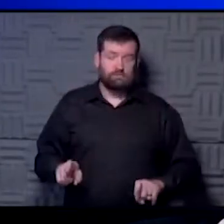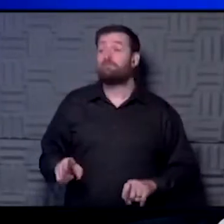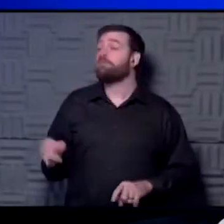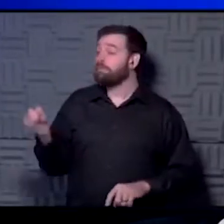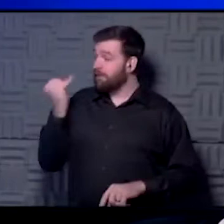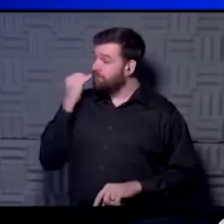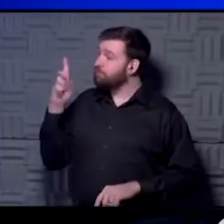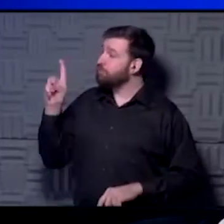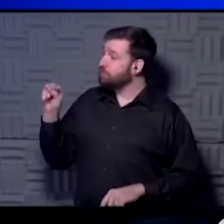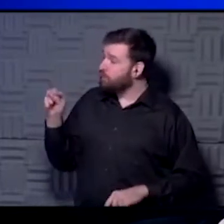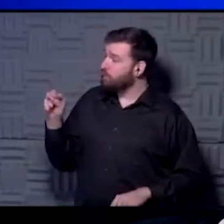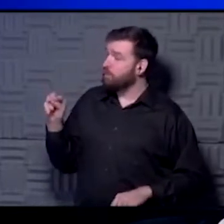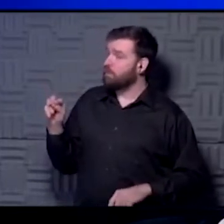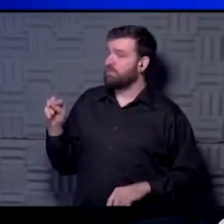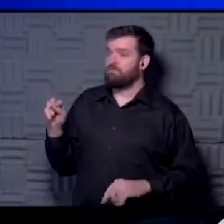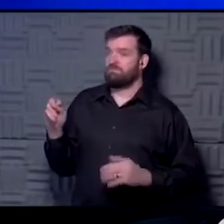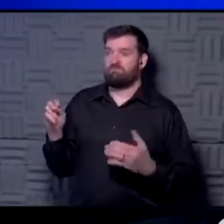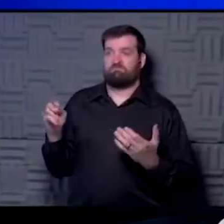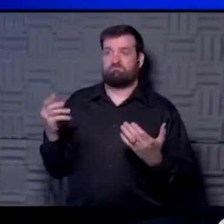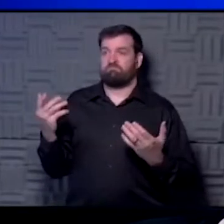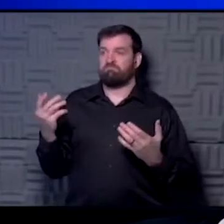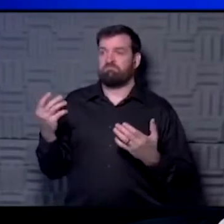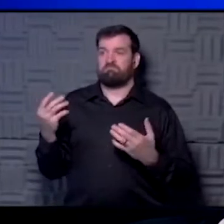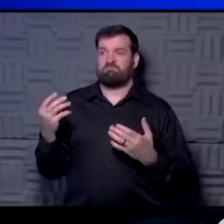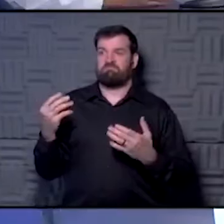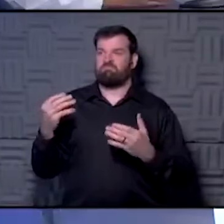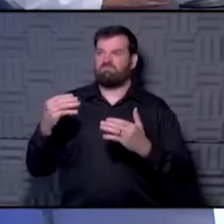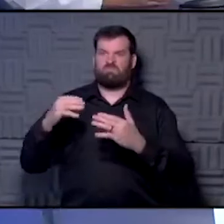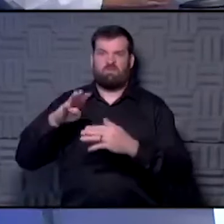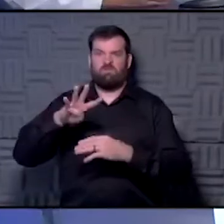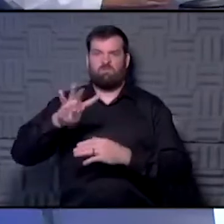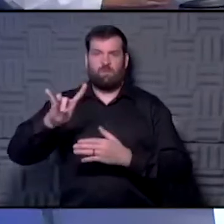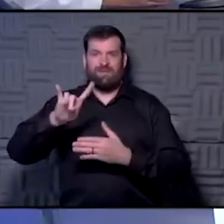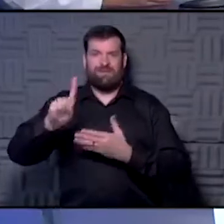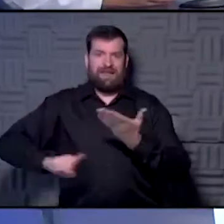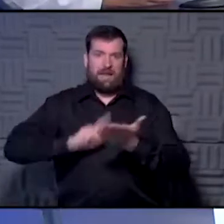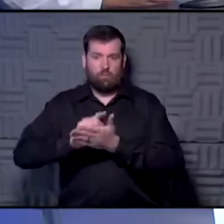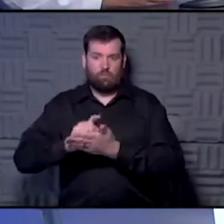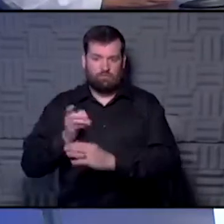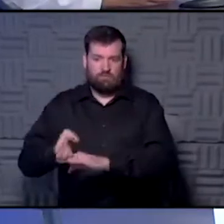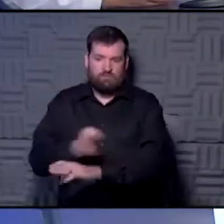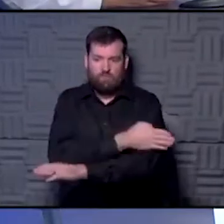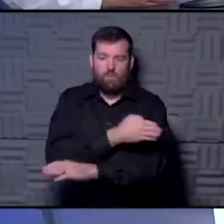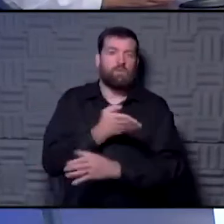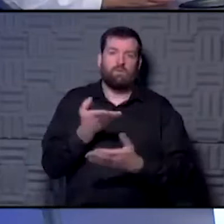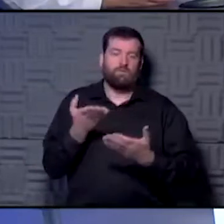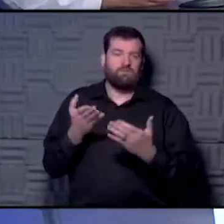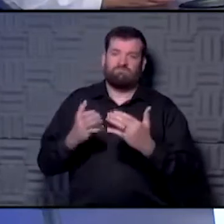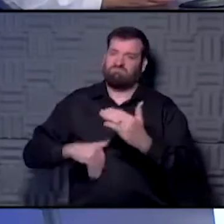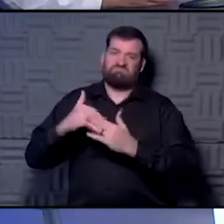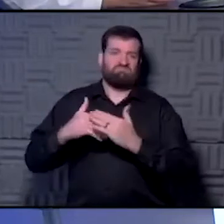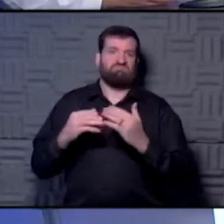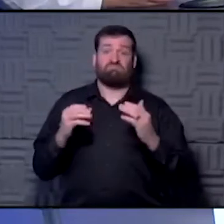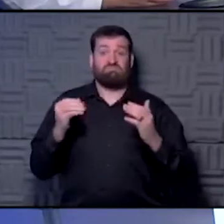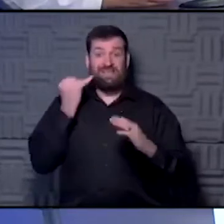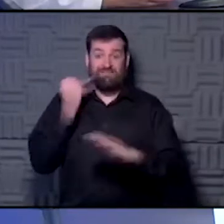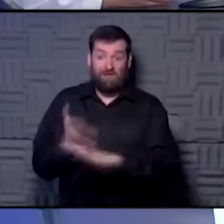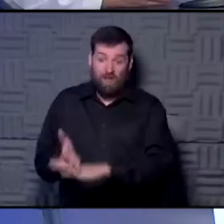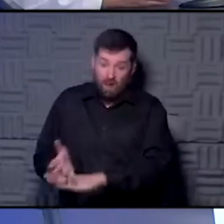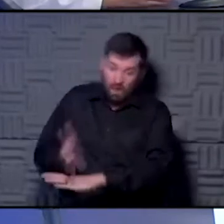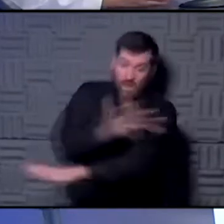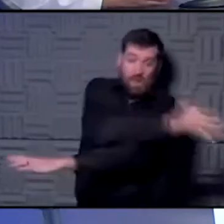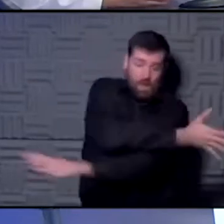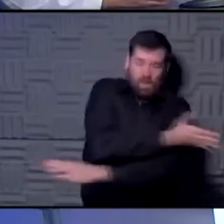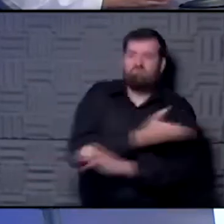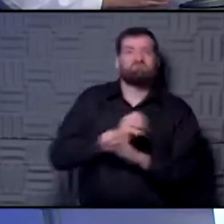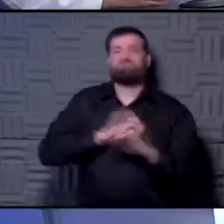you healthy. do, I would not do it any more than 48 hours before you leave. I think after that, it really becomes probably null and void, any result.